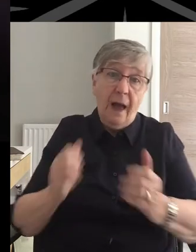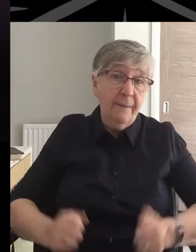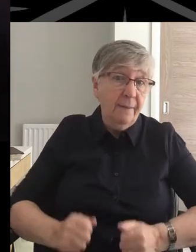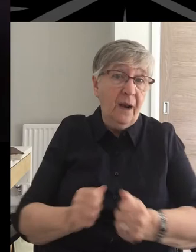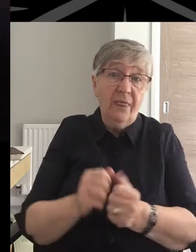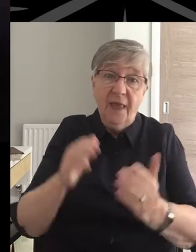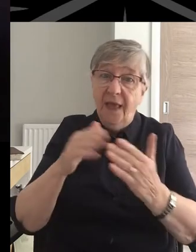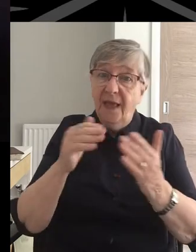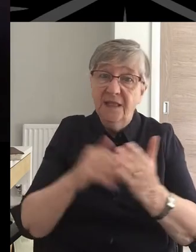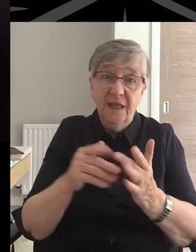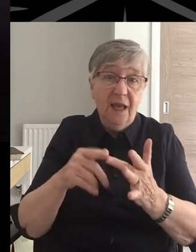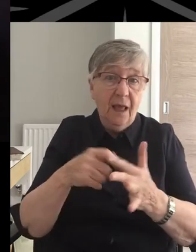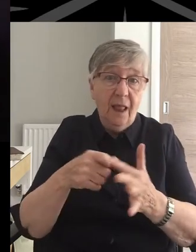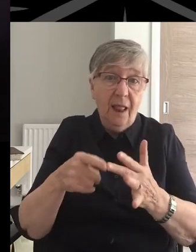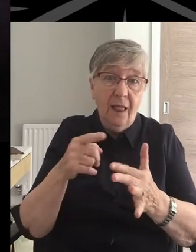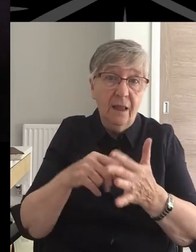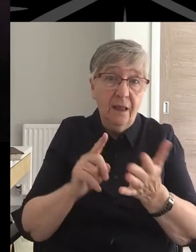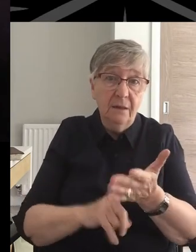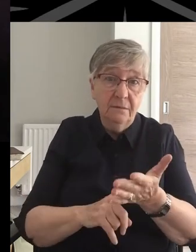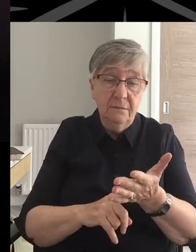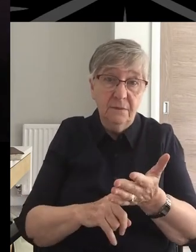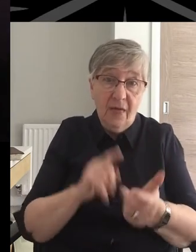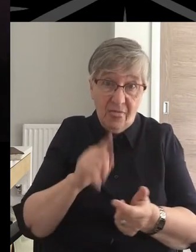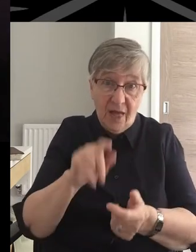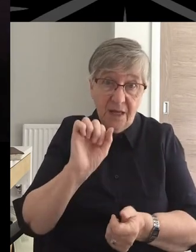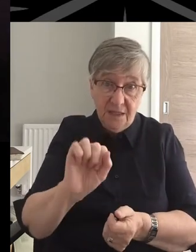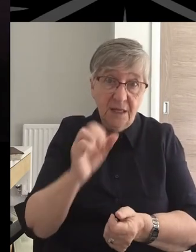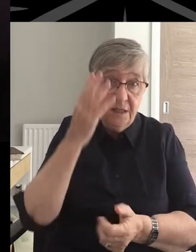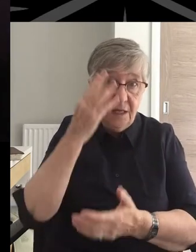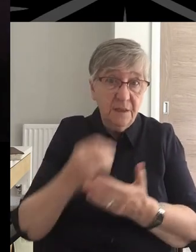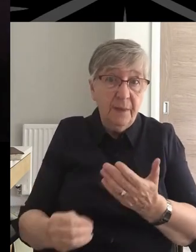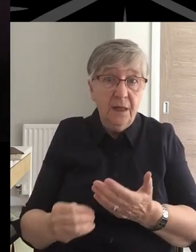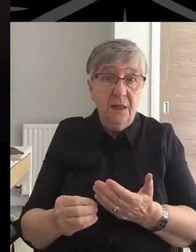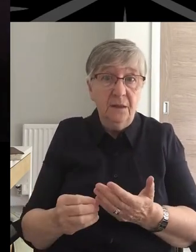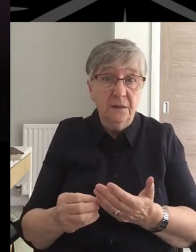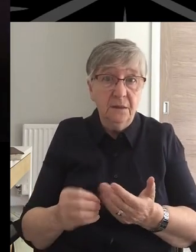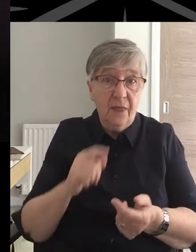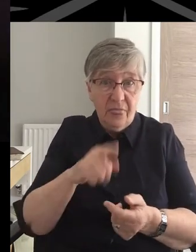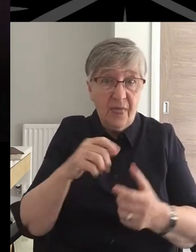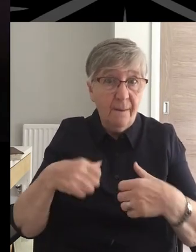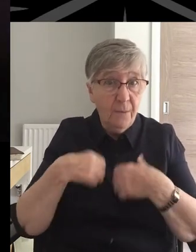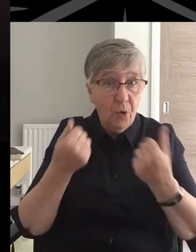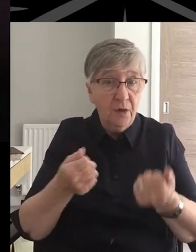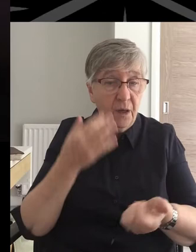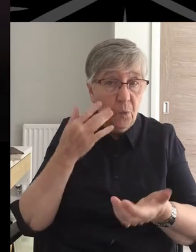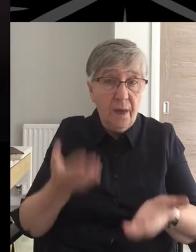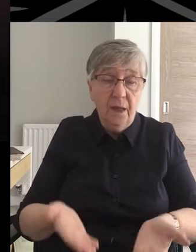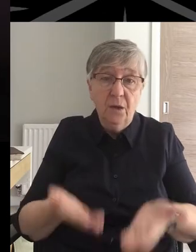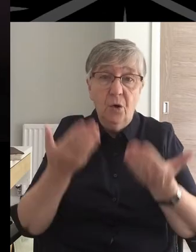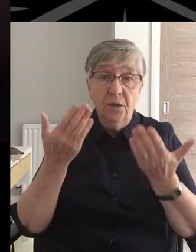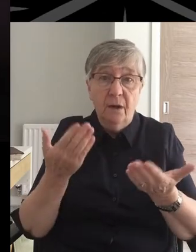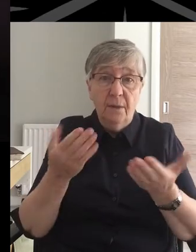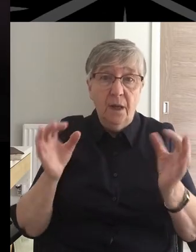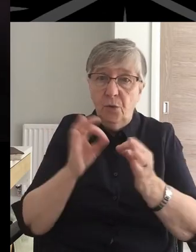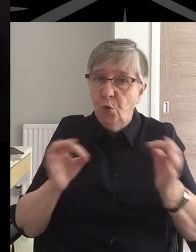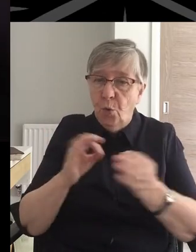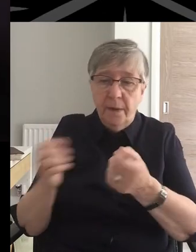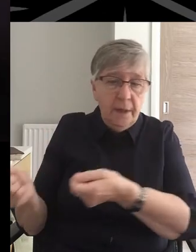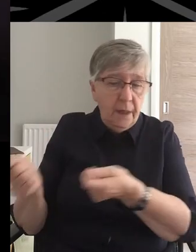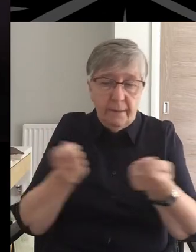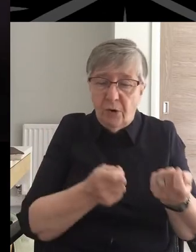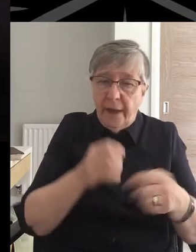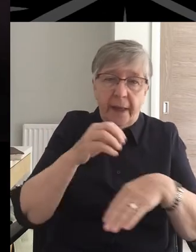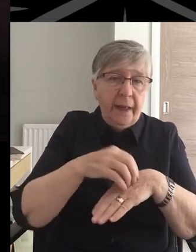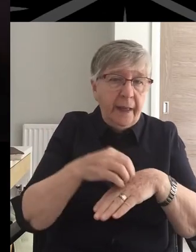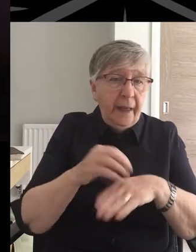Ezekiel. That's his experience. That's where he started from that morning as he got up. Nobody's going to bring him cake,